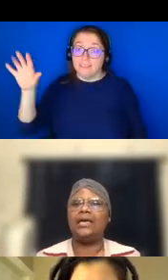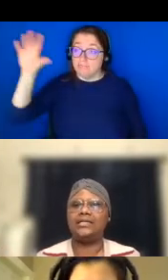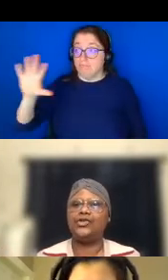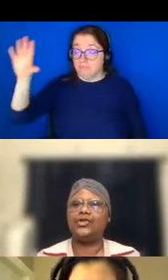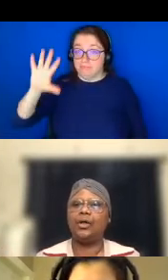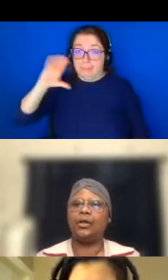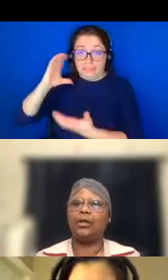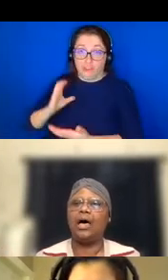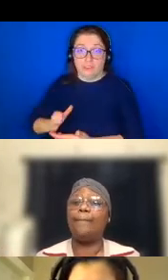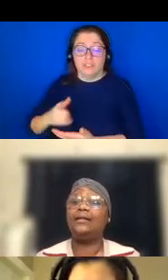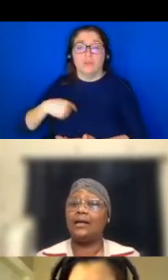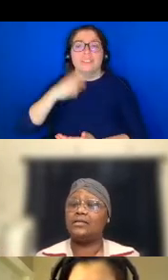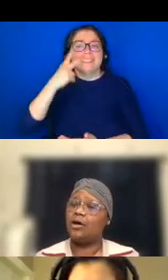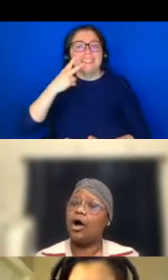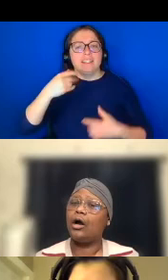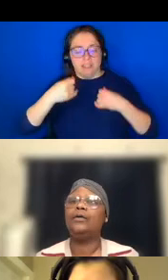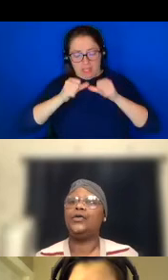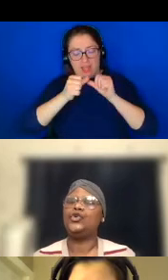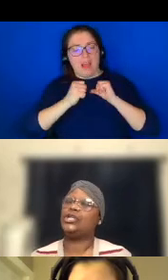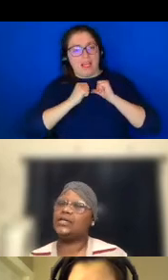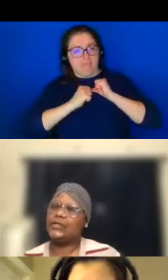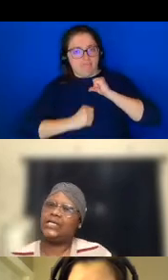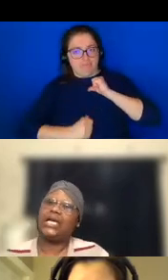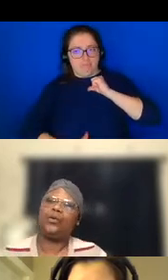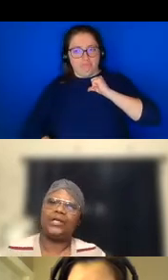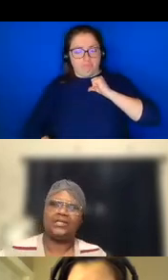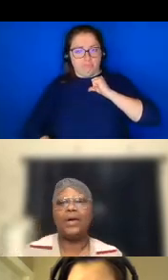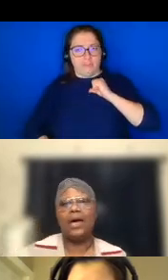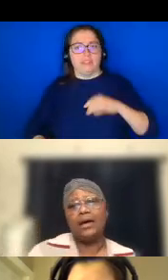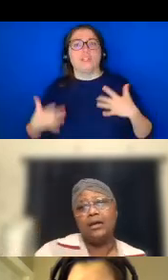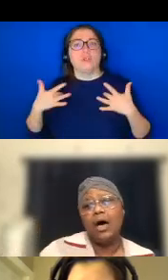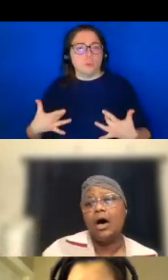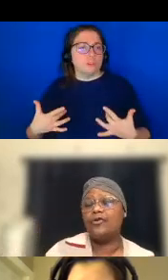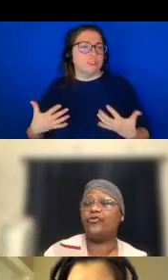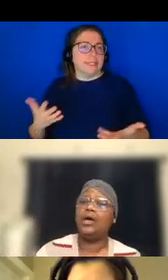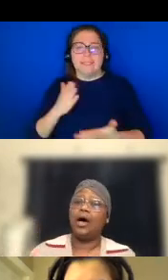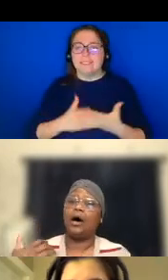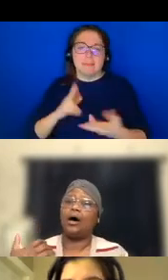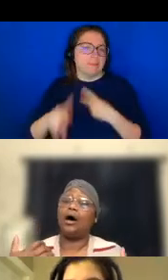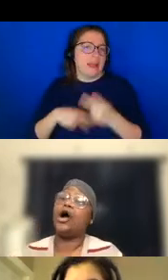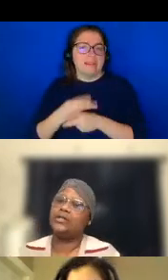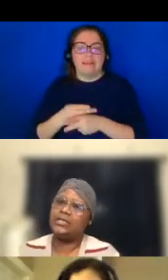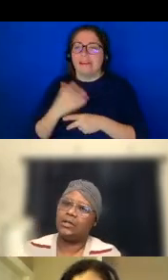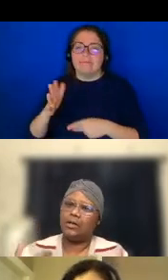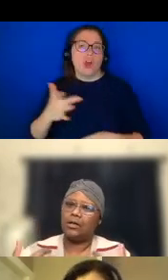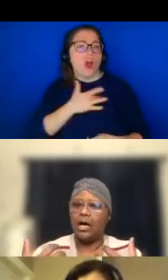a central midline scar, usually associated with some kind of